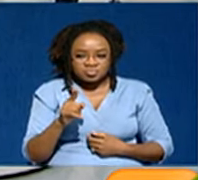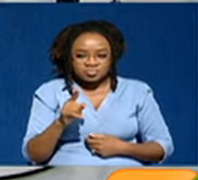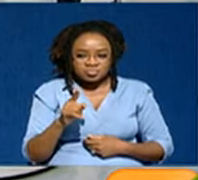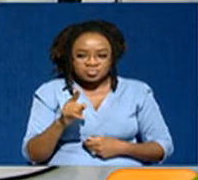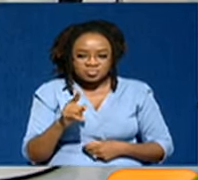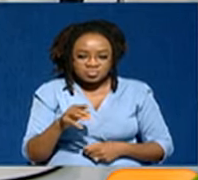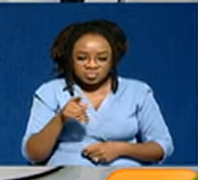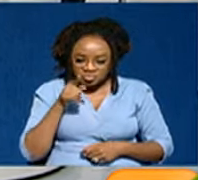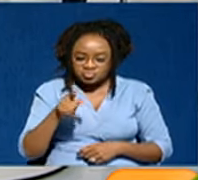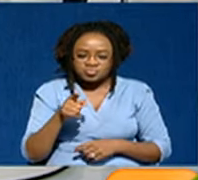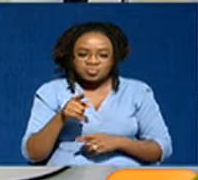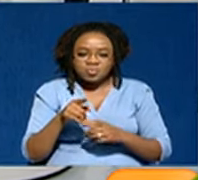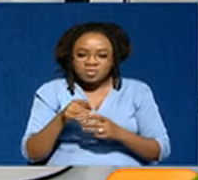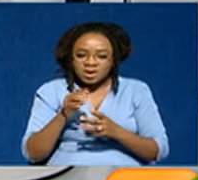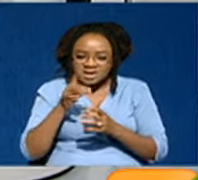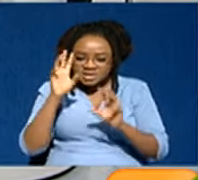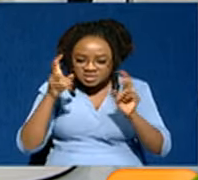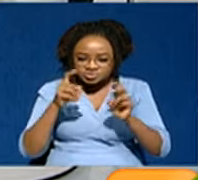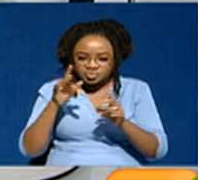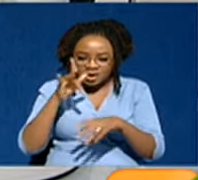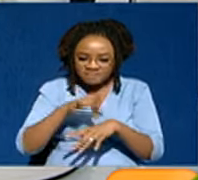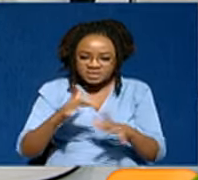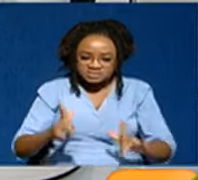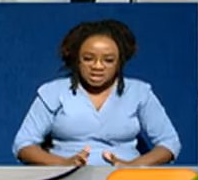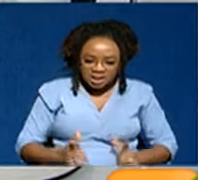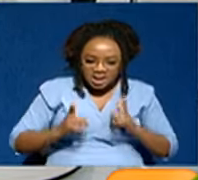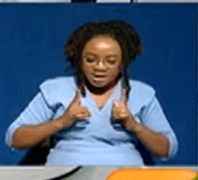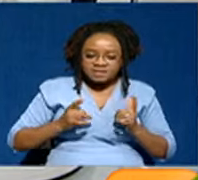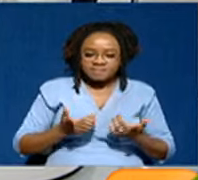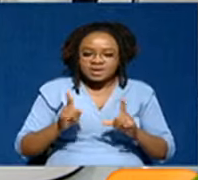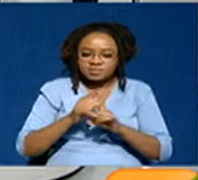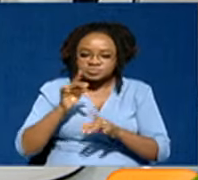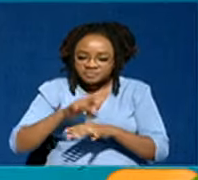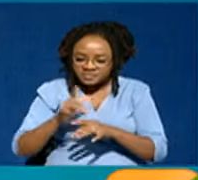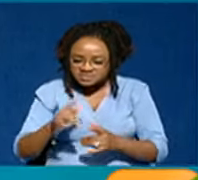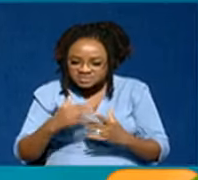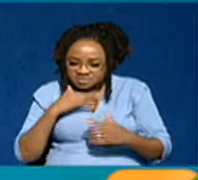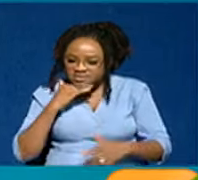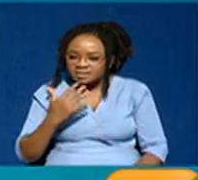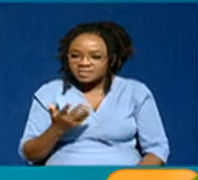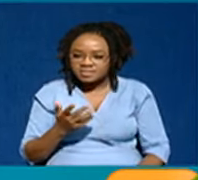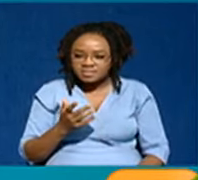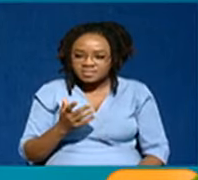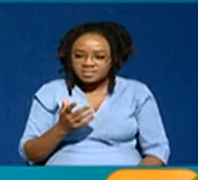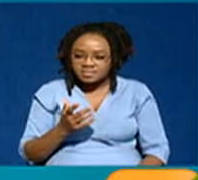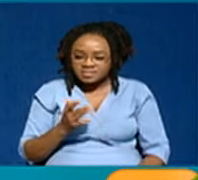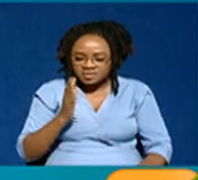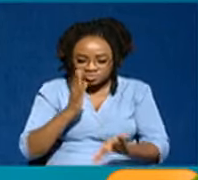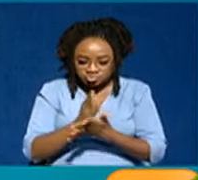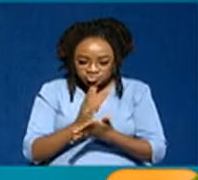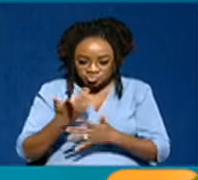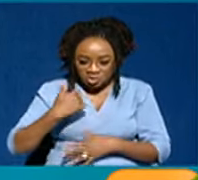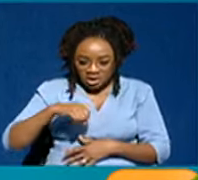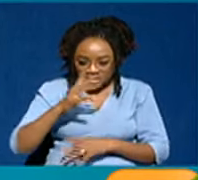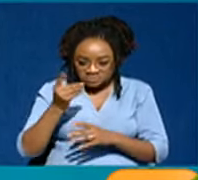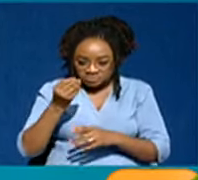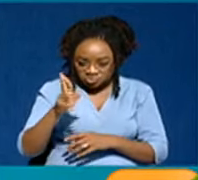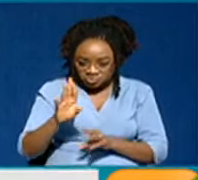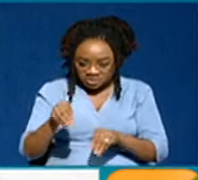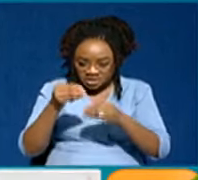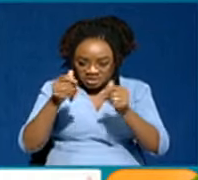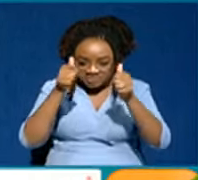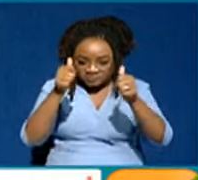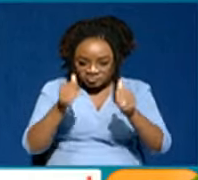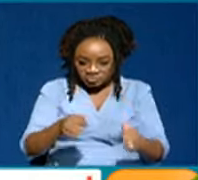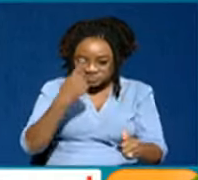a matter of life and death. It is a difficult thing, actually, to issue a strike notice for doctors.